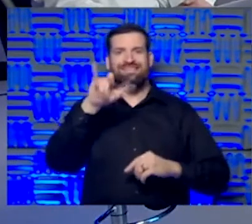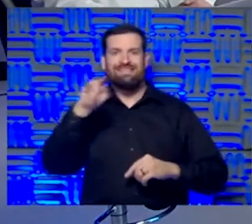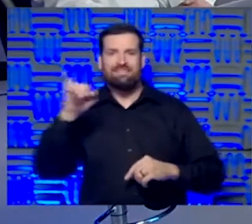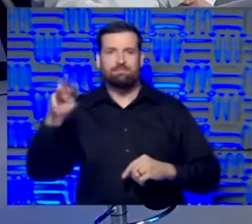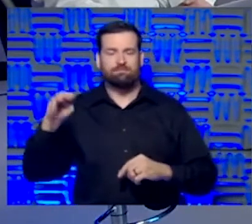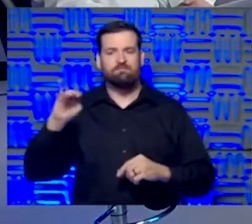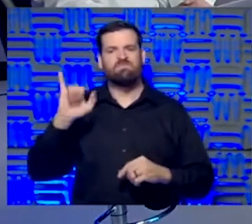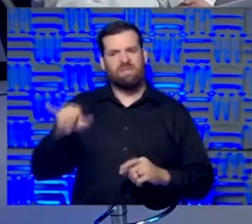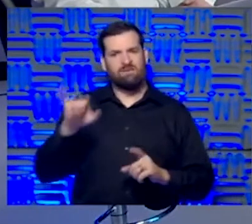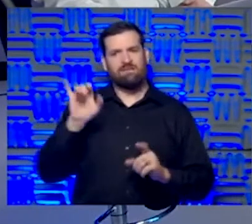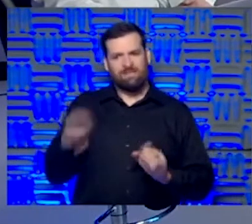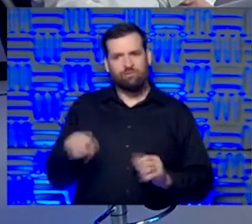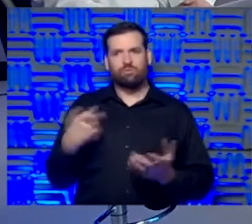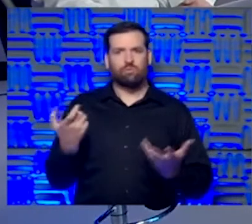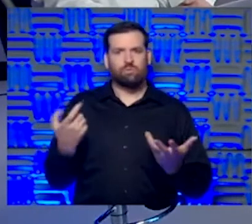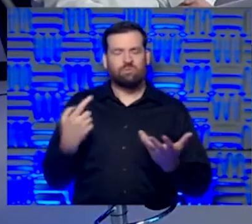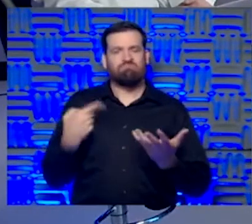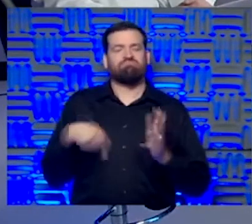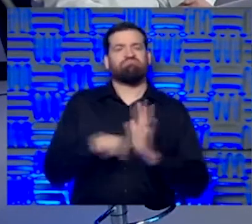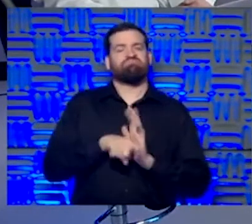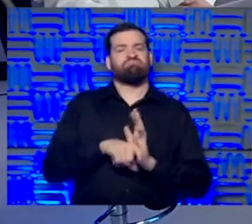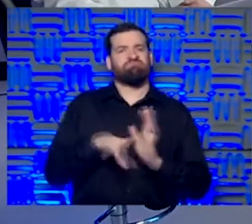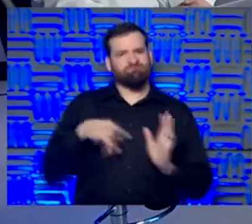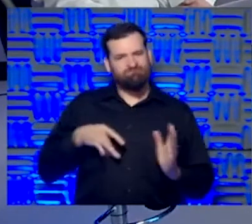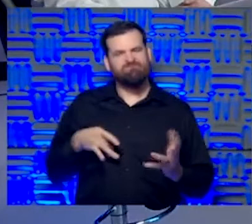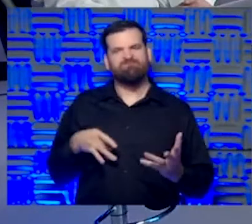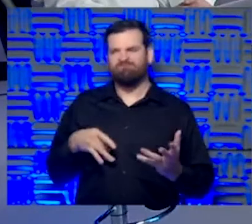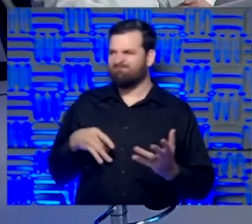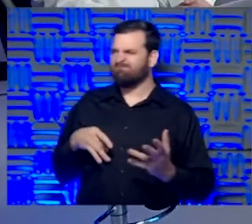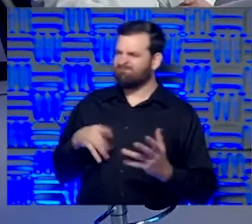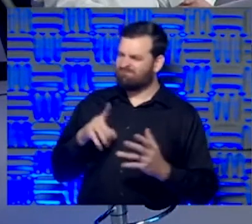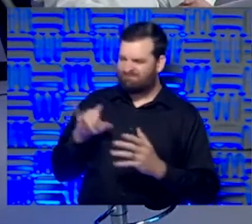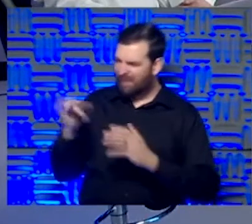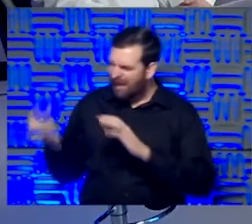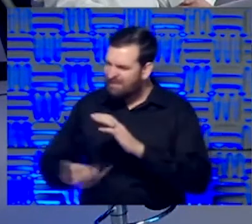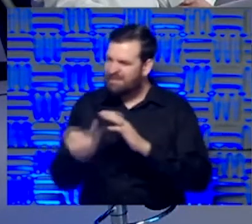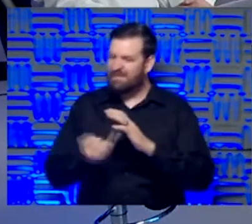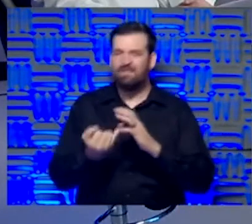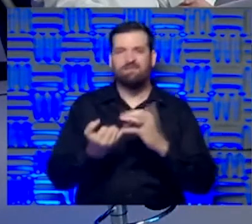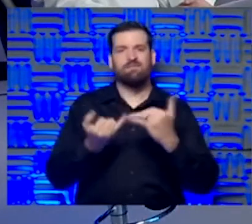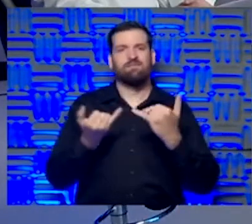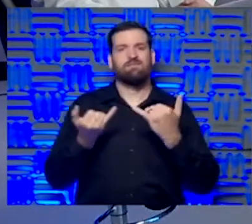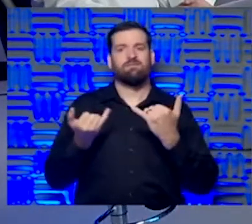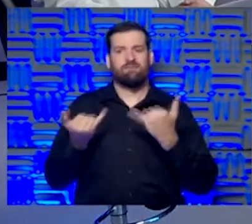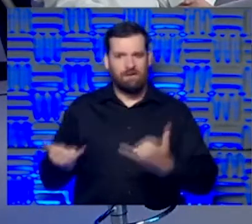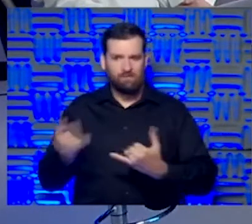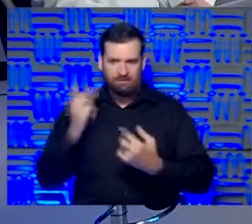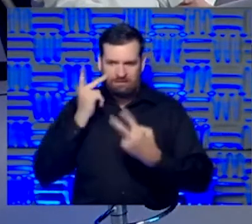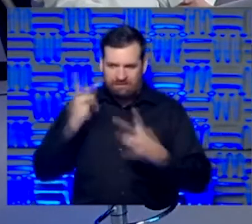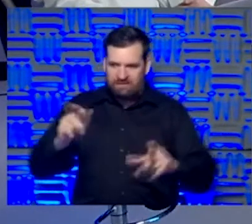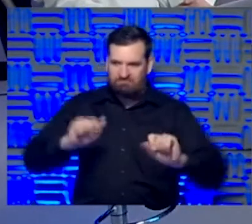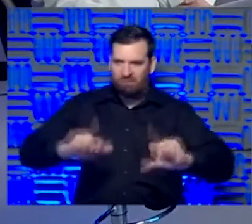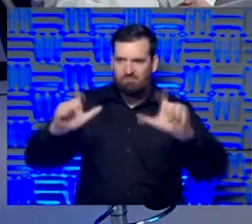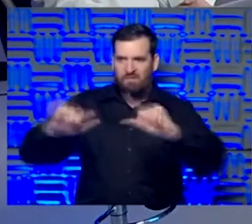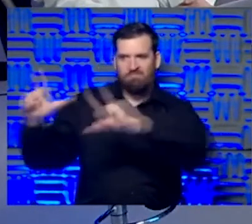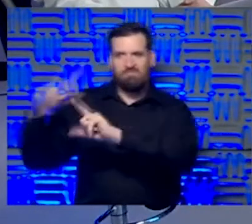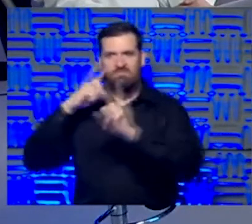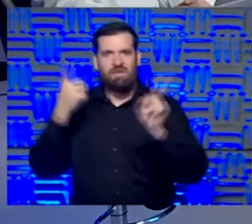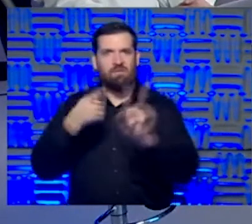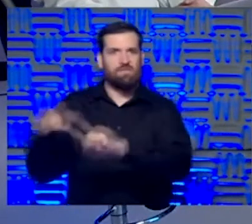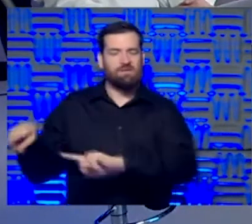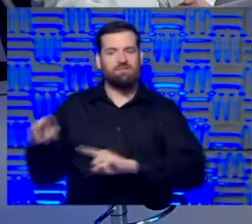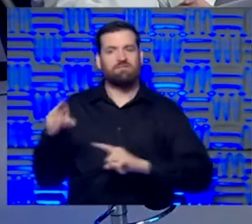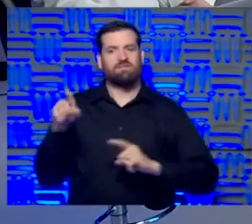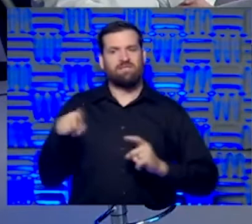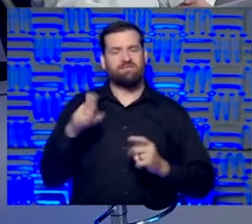to be taking a toll. I just think for a kid right now, Sure, you're isolated, and now you see this other thing going on. I mean, that's